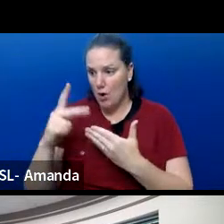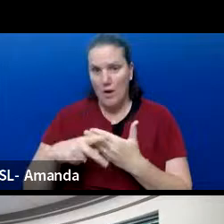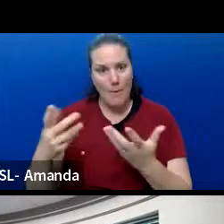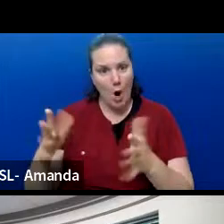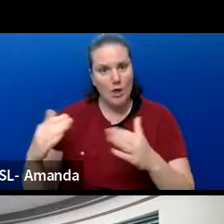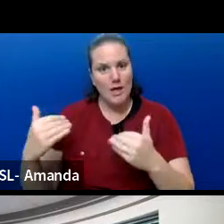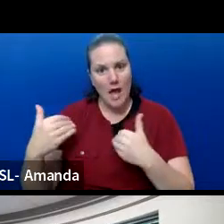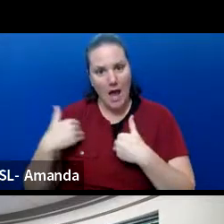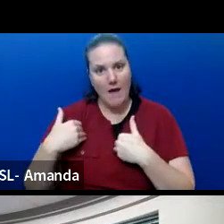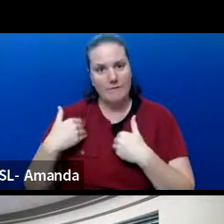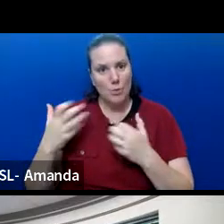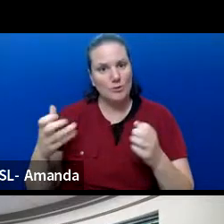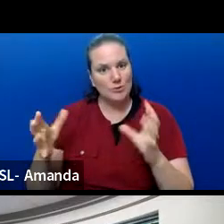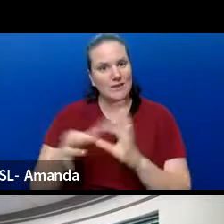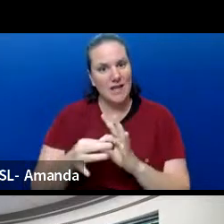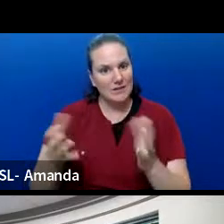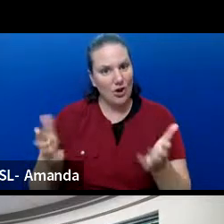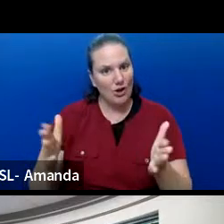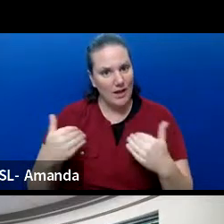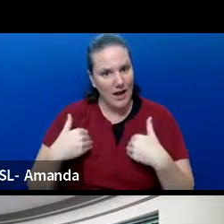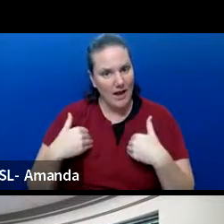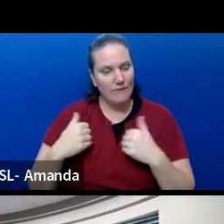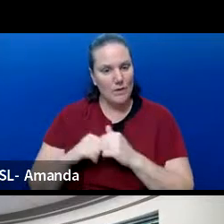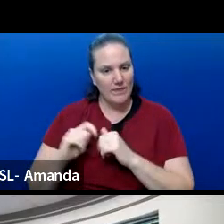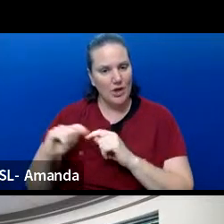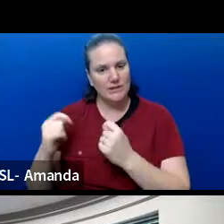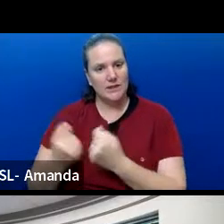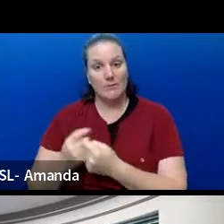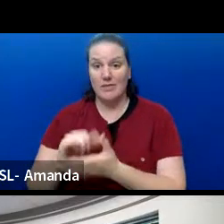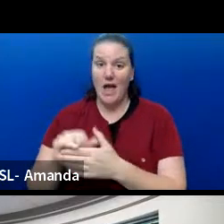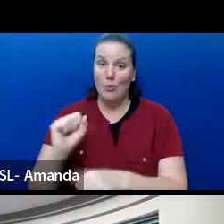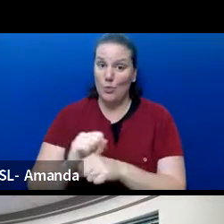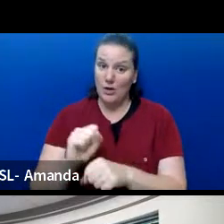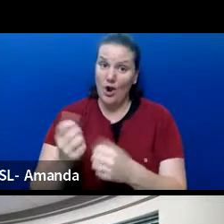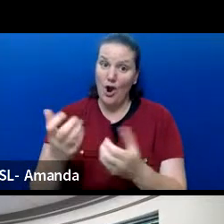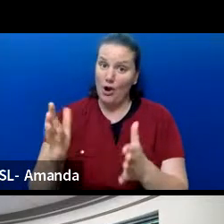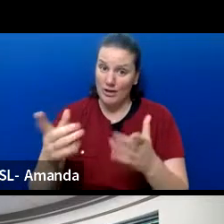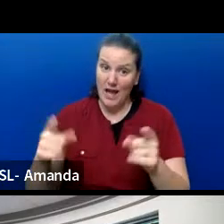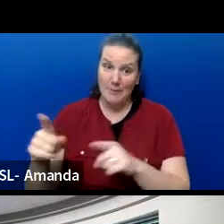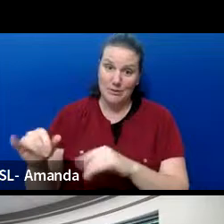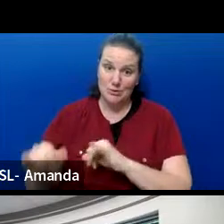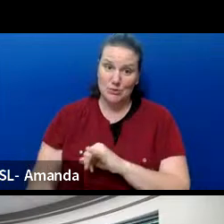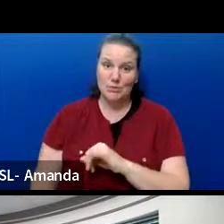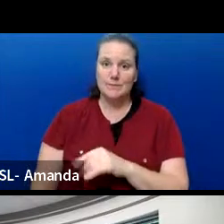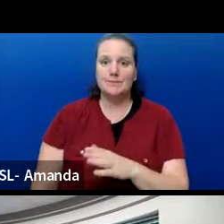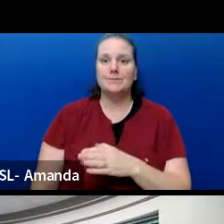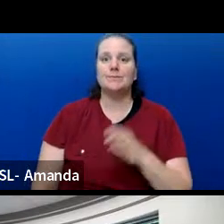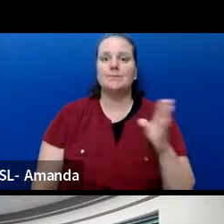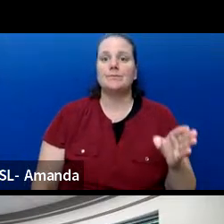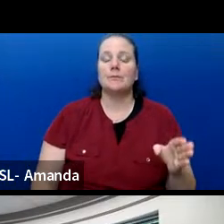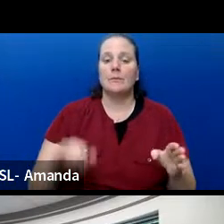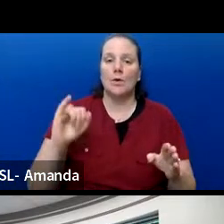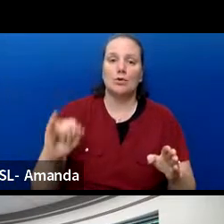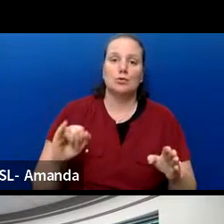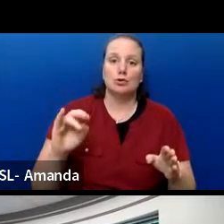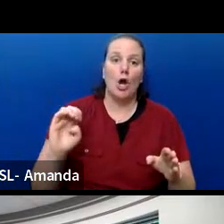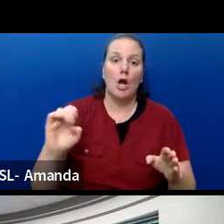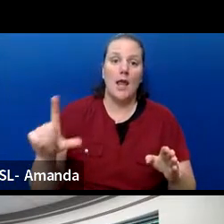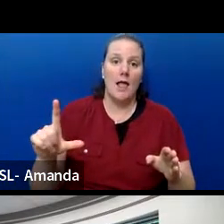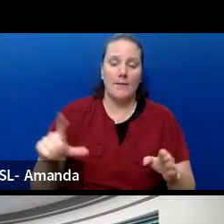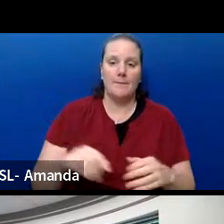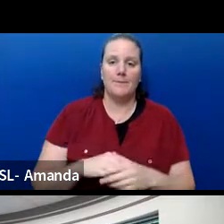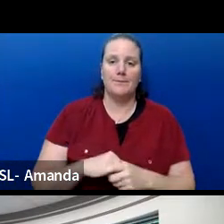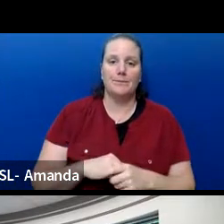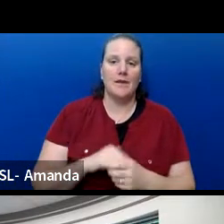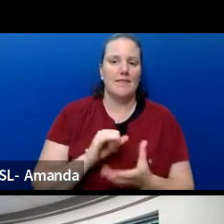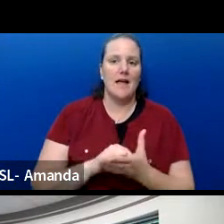on that they'd like to connect with our team. So that work is happening as well. Yeah, and the other thing I'll add, it's a